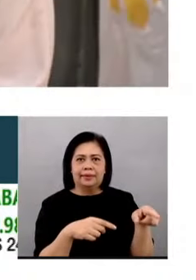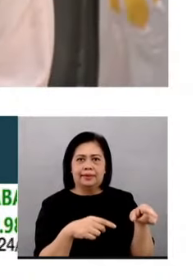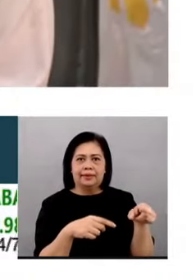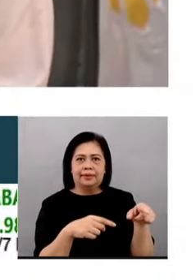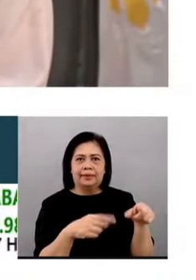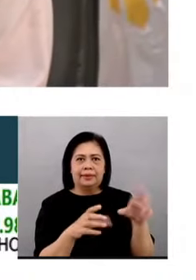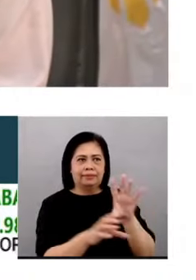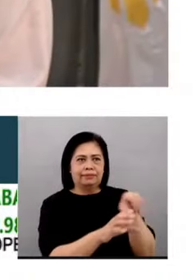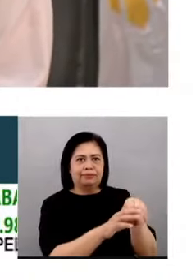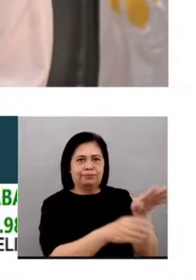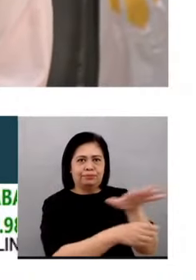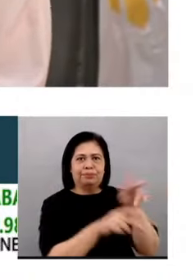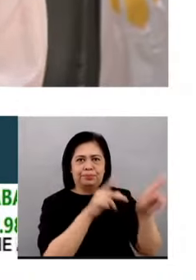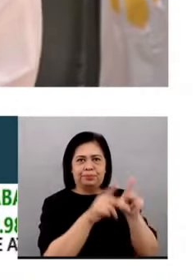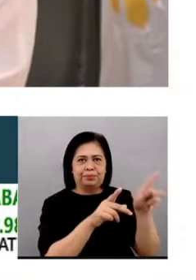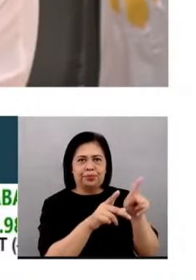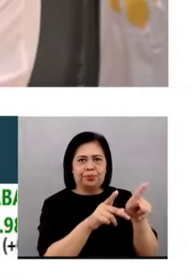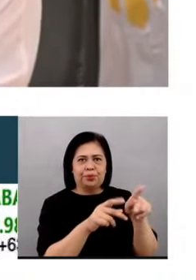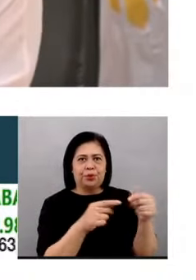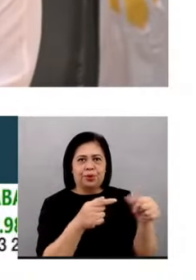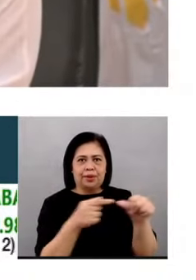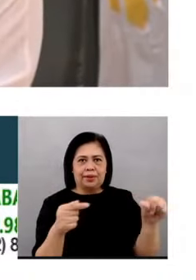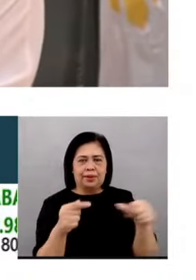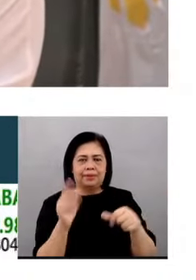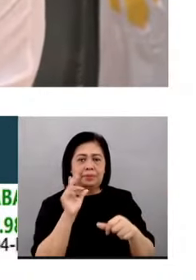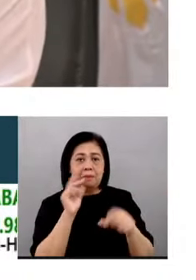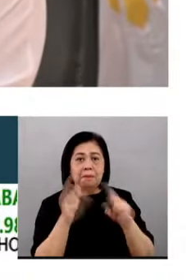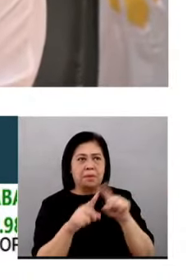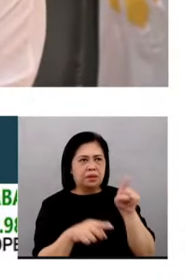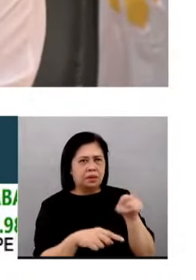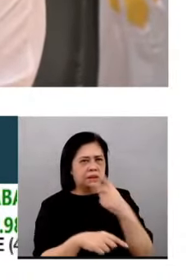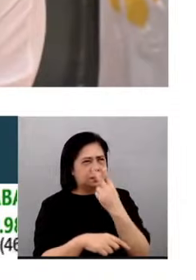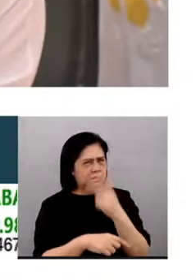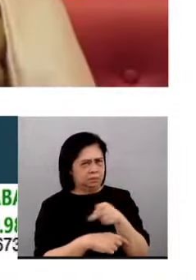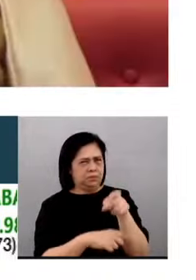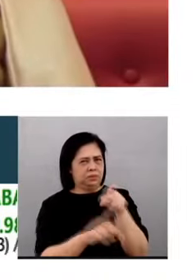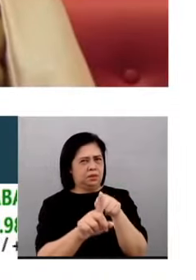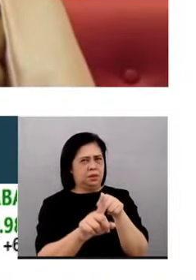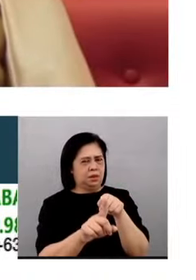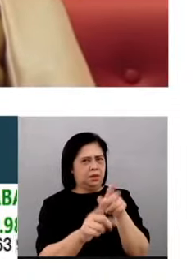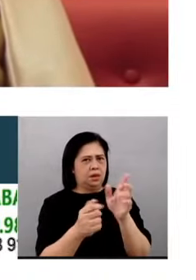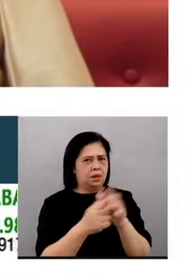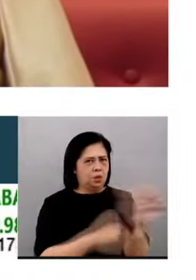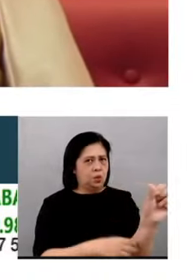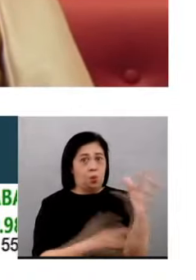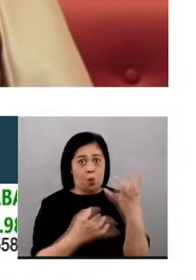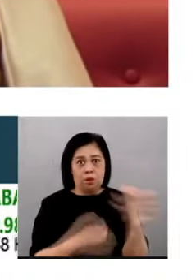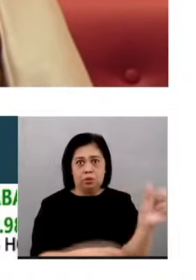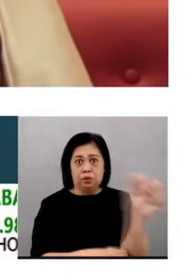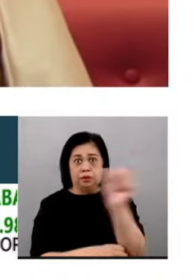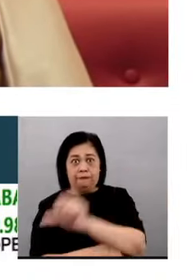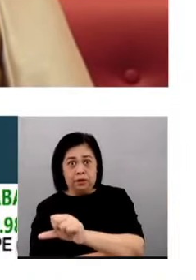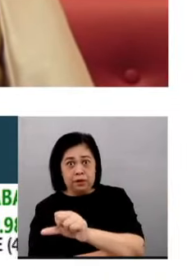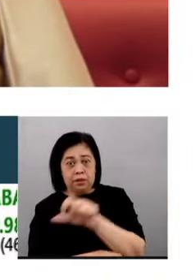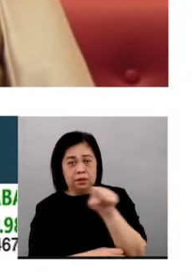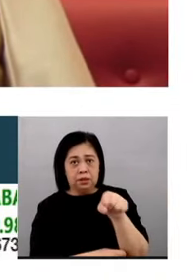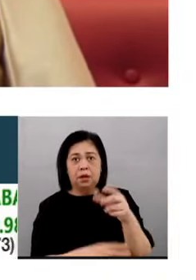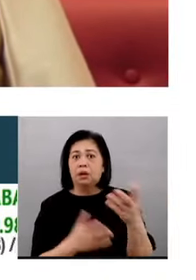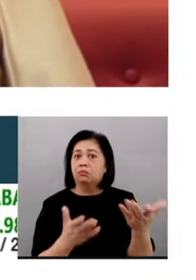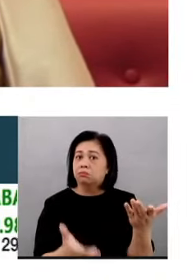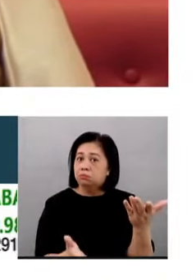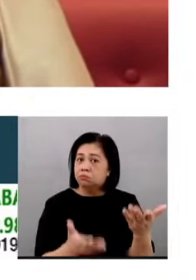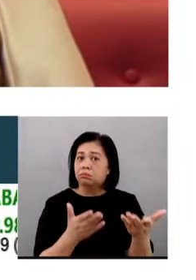constituency. But if they see that, in fact, there's someone that can defeat a Duterte candidate, then